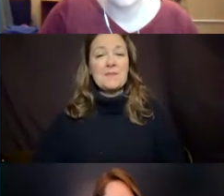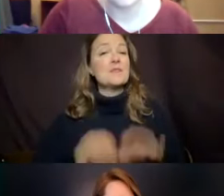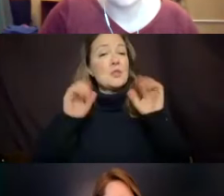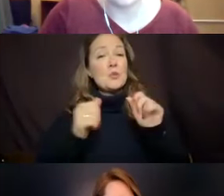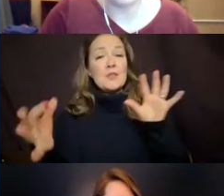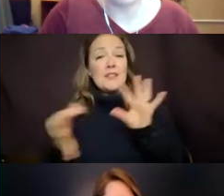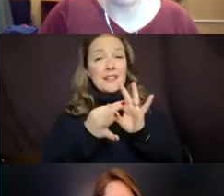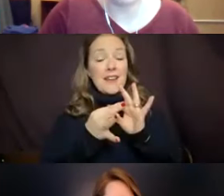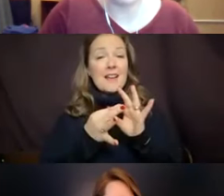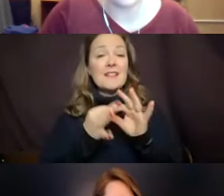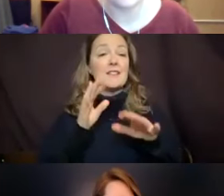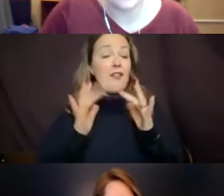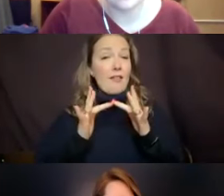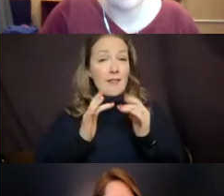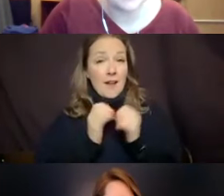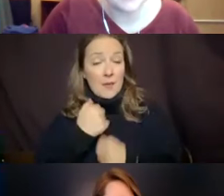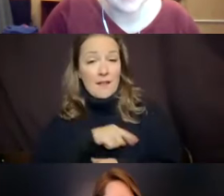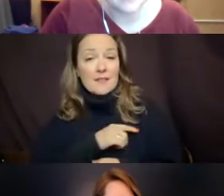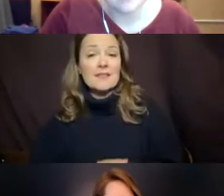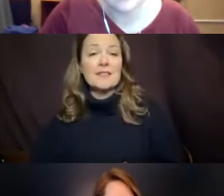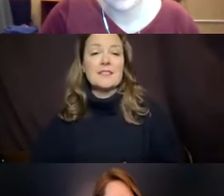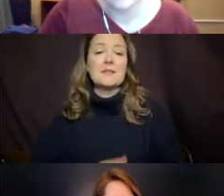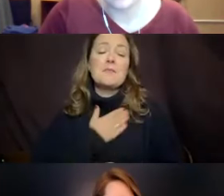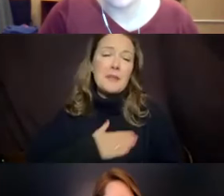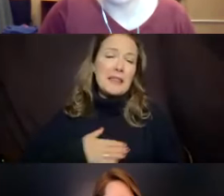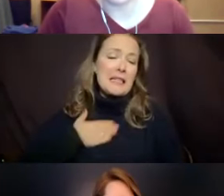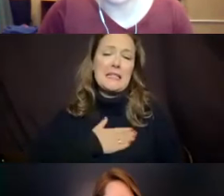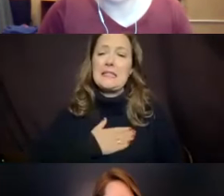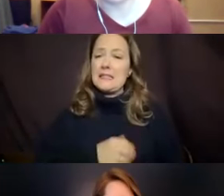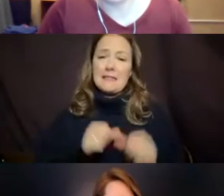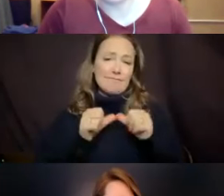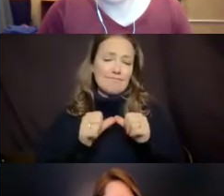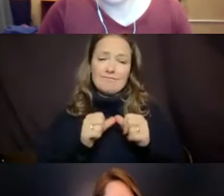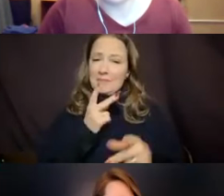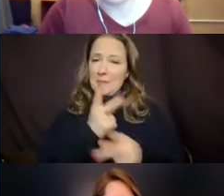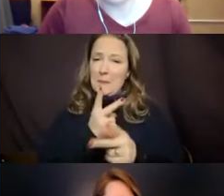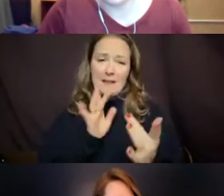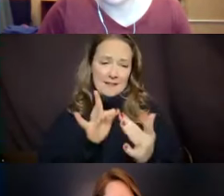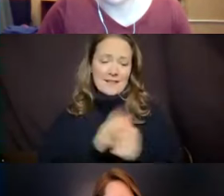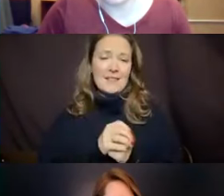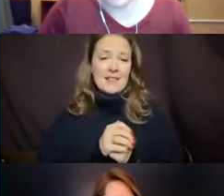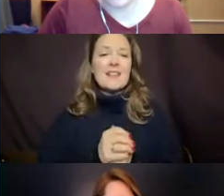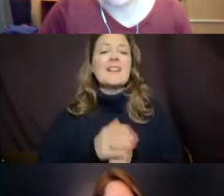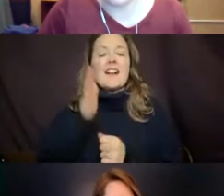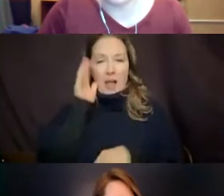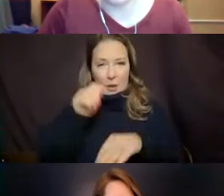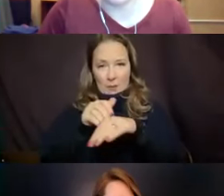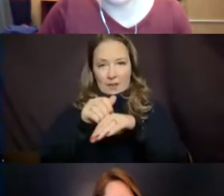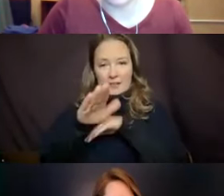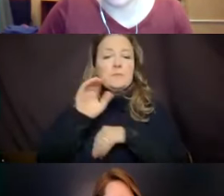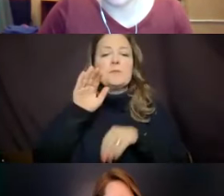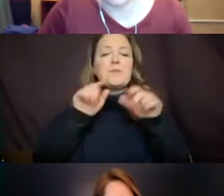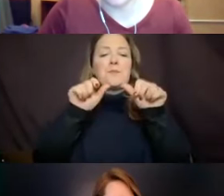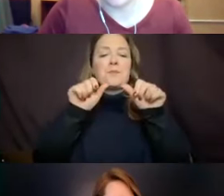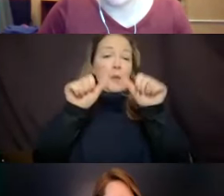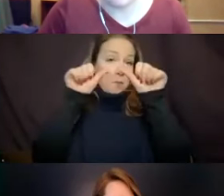online. Stay connected, please. I am going to send a link real quick in the chat